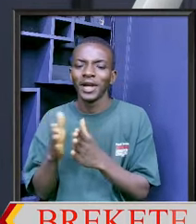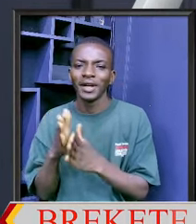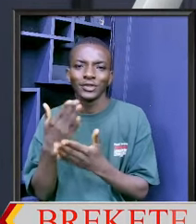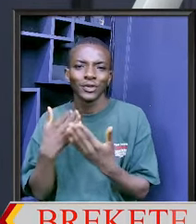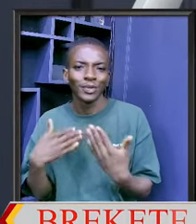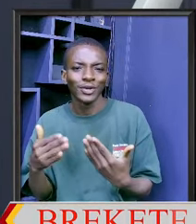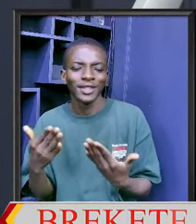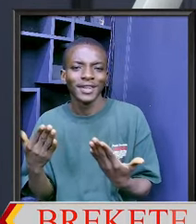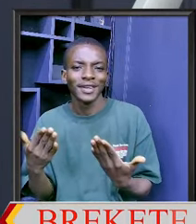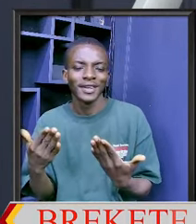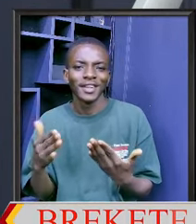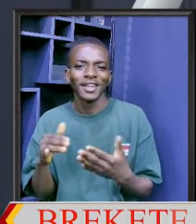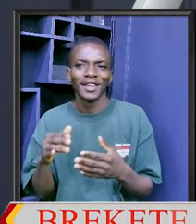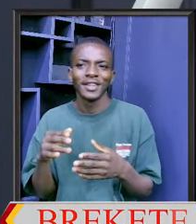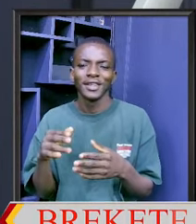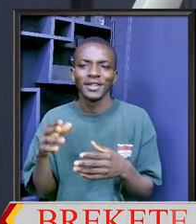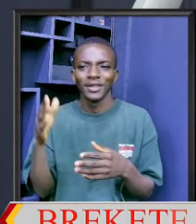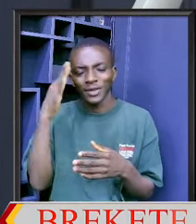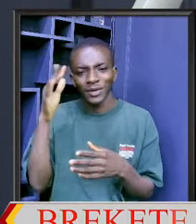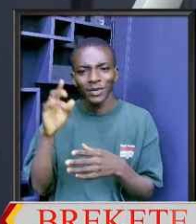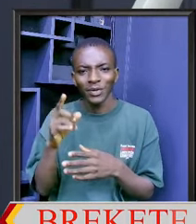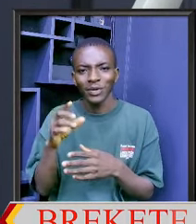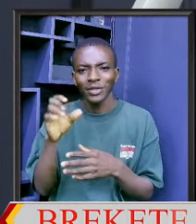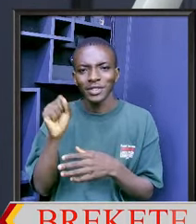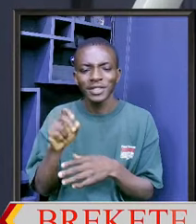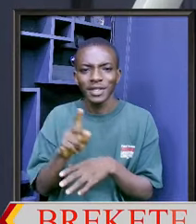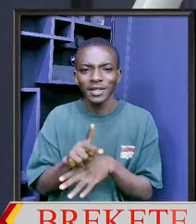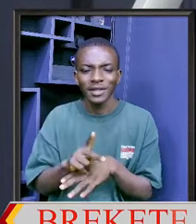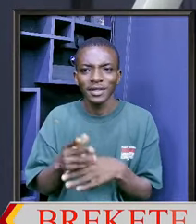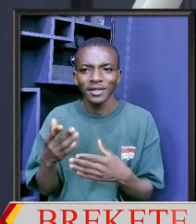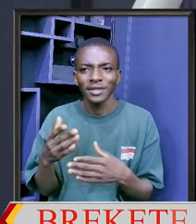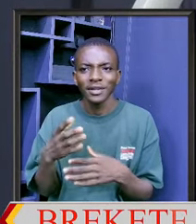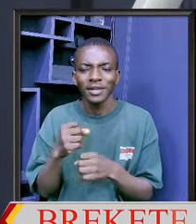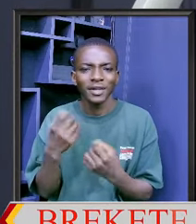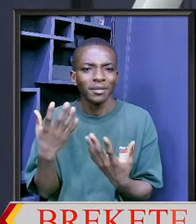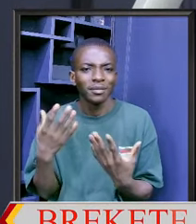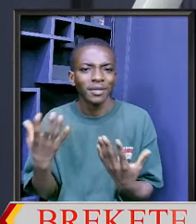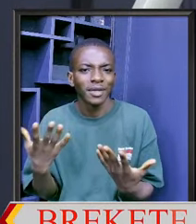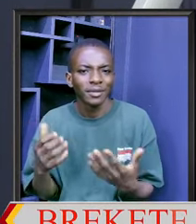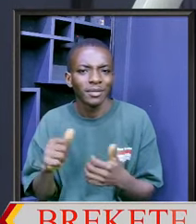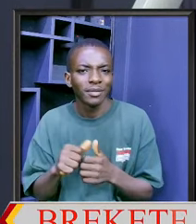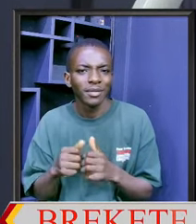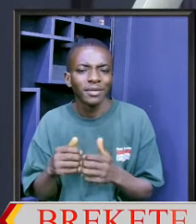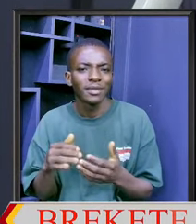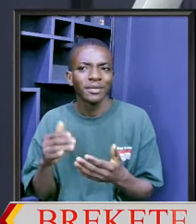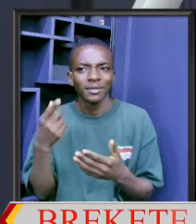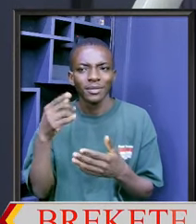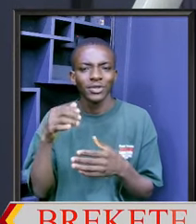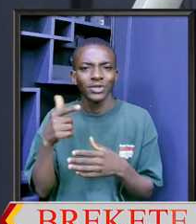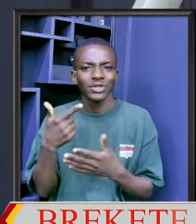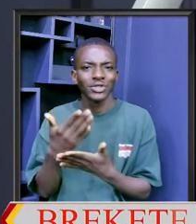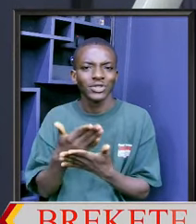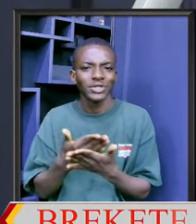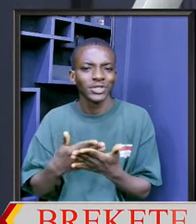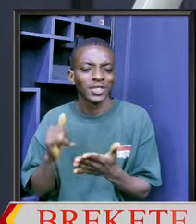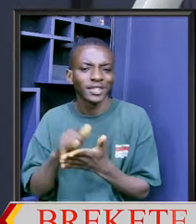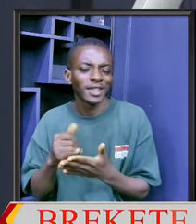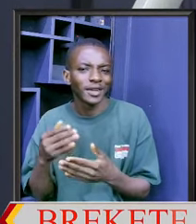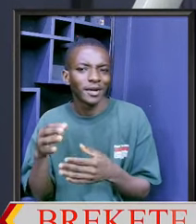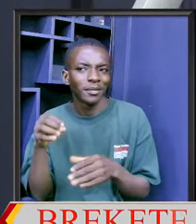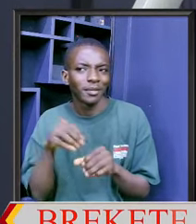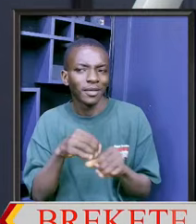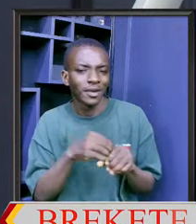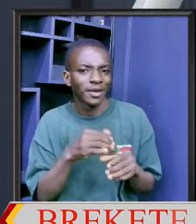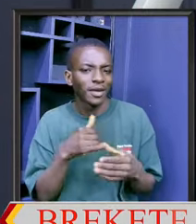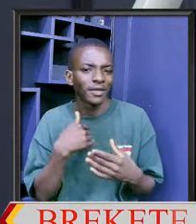ask somebody, nowhere in Southern Kaduna, we get plenty problem last year because the ginger where I plant, you can't